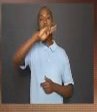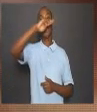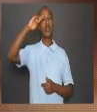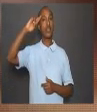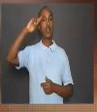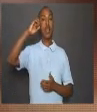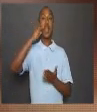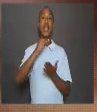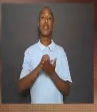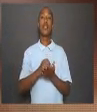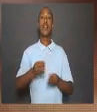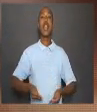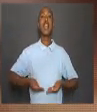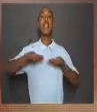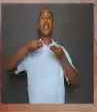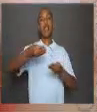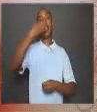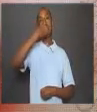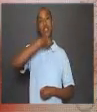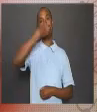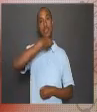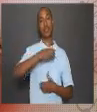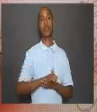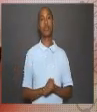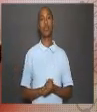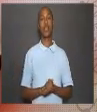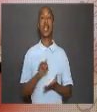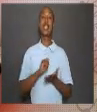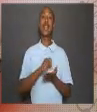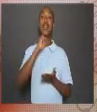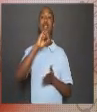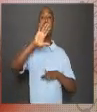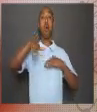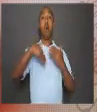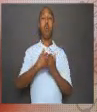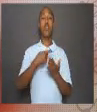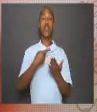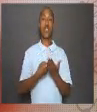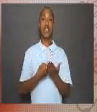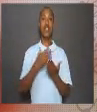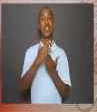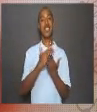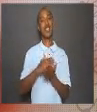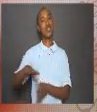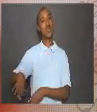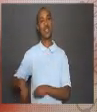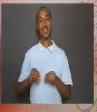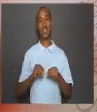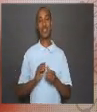because it releases heat. That is all for this lesson,